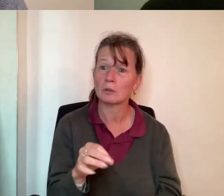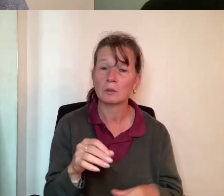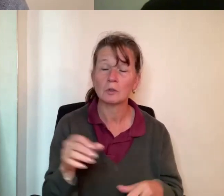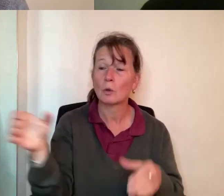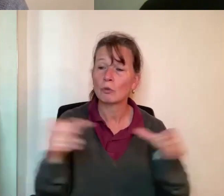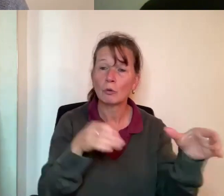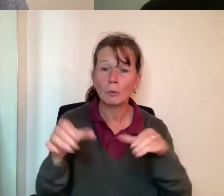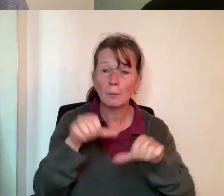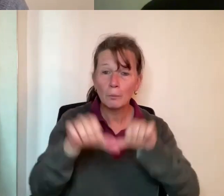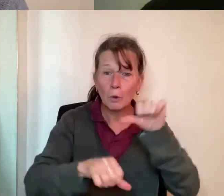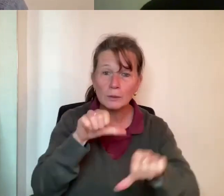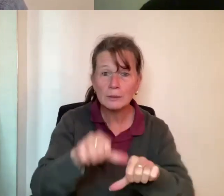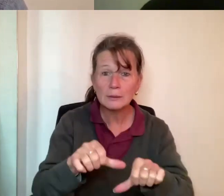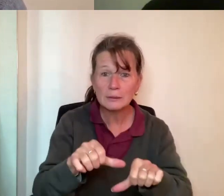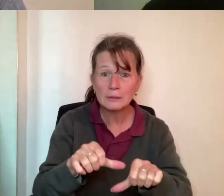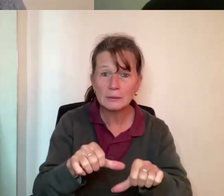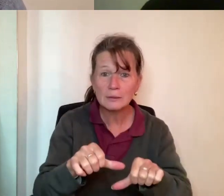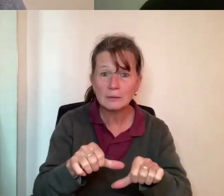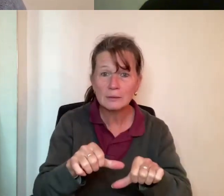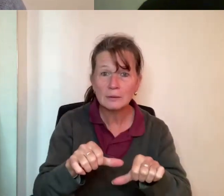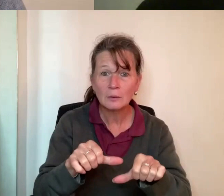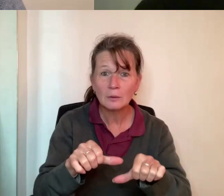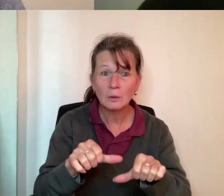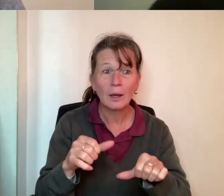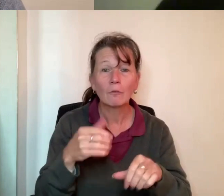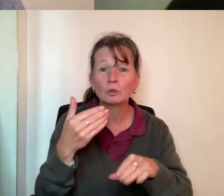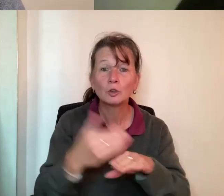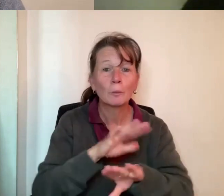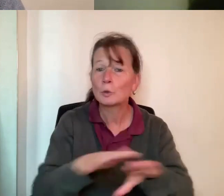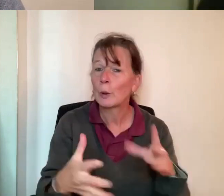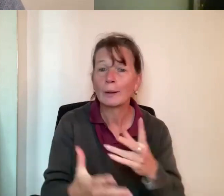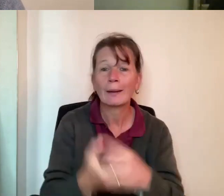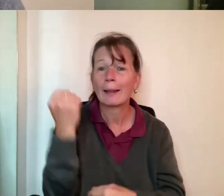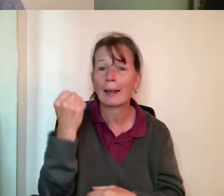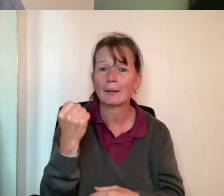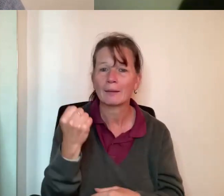for a job that you don't get look like? Because obviously